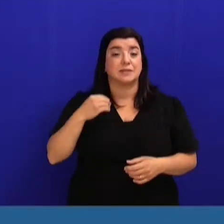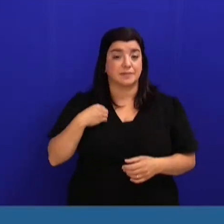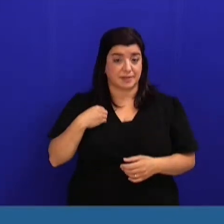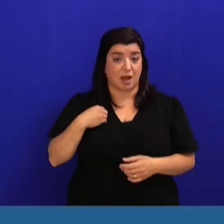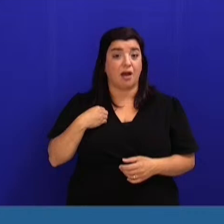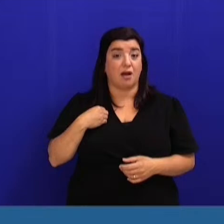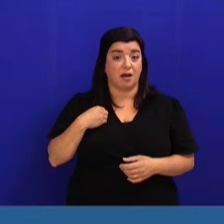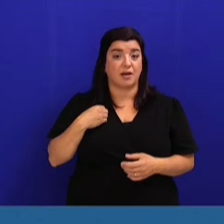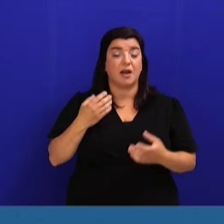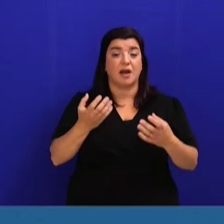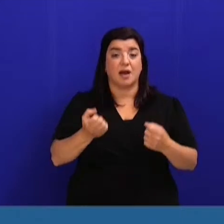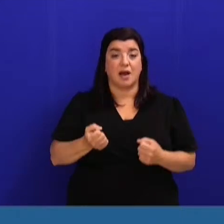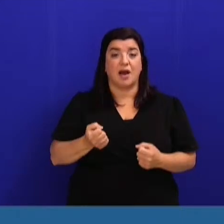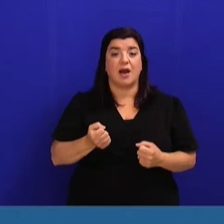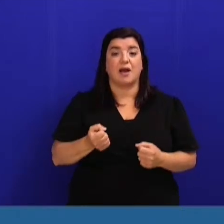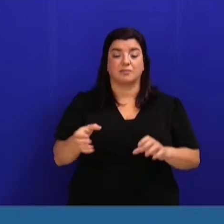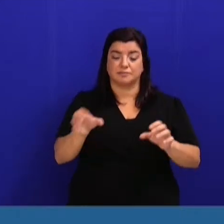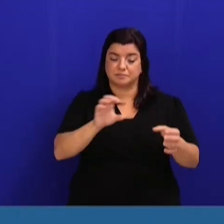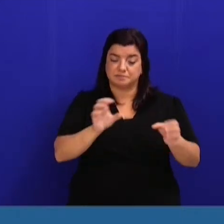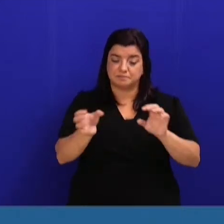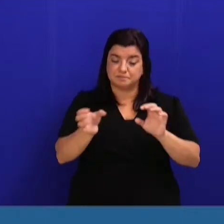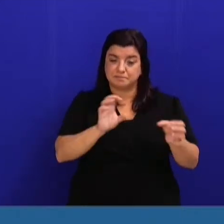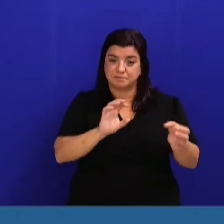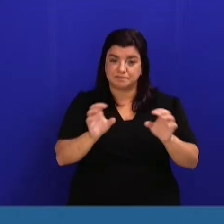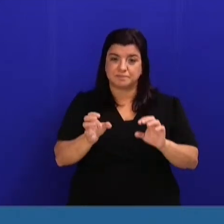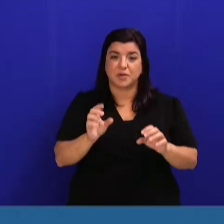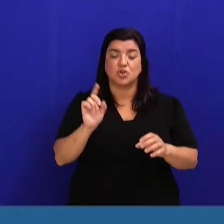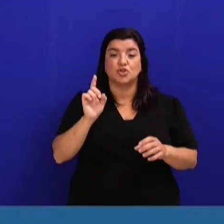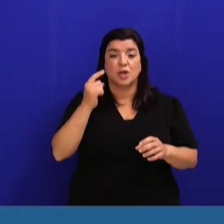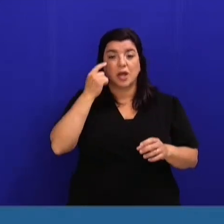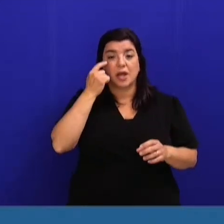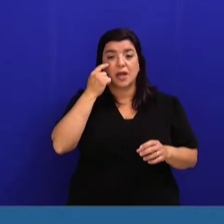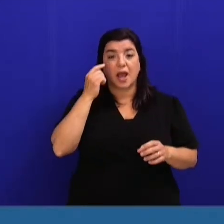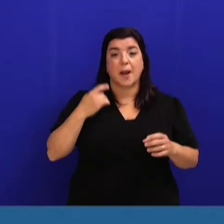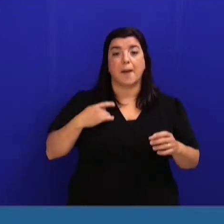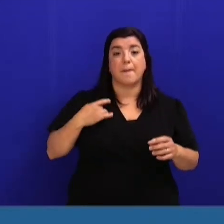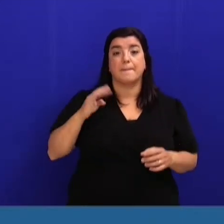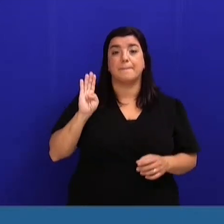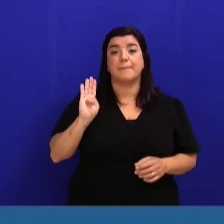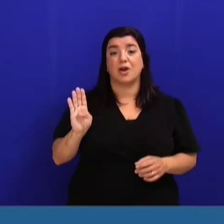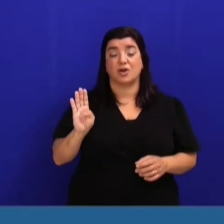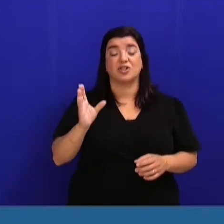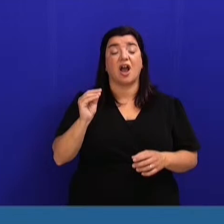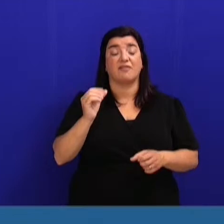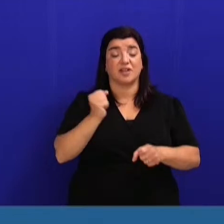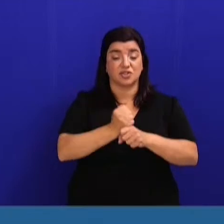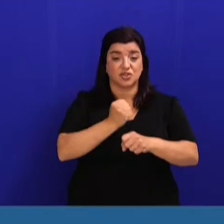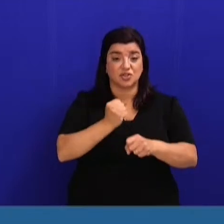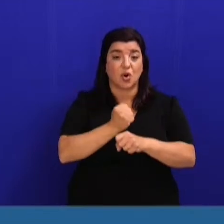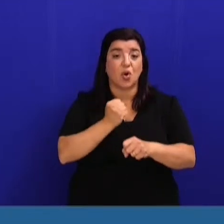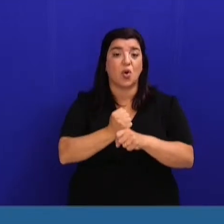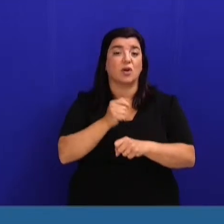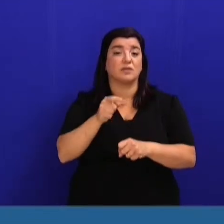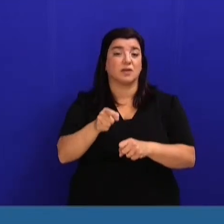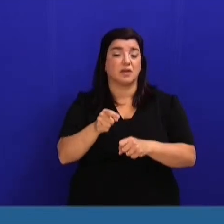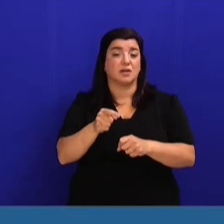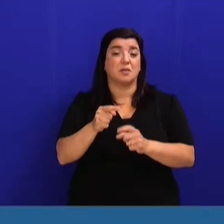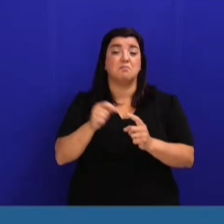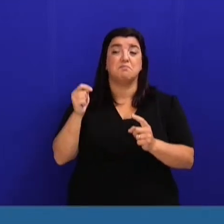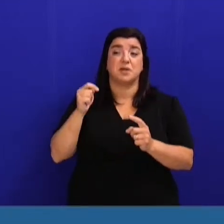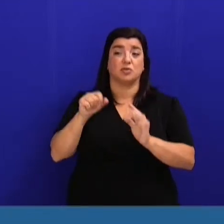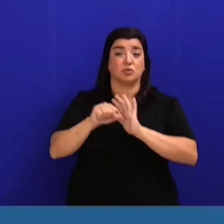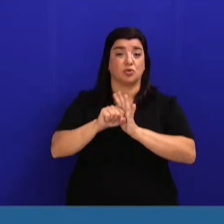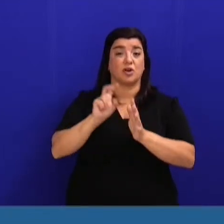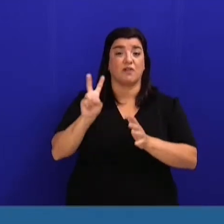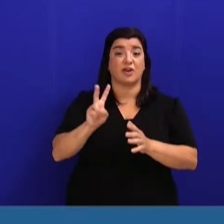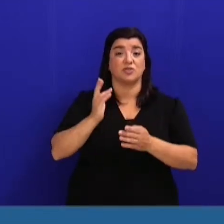Dei fil-laboratorju tal-molecular biology li bażikament hemm ħafna nies qed jagħmlu ħafna xogħol intensiv sa mill-bidu tal-pandemija u